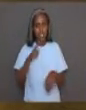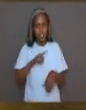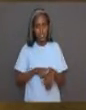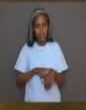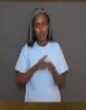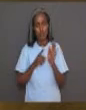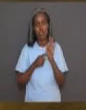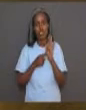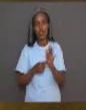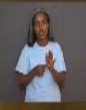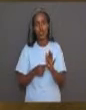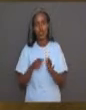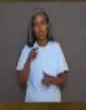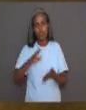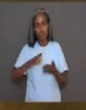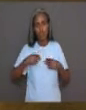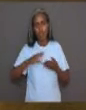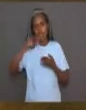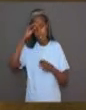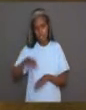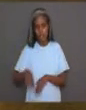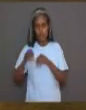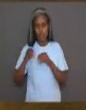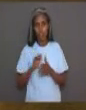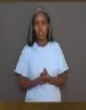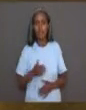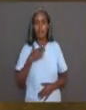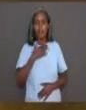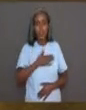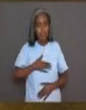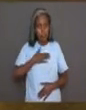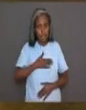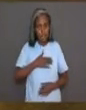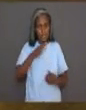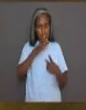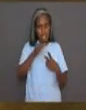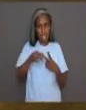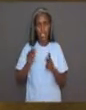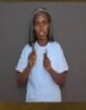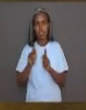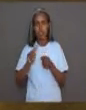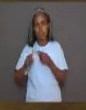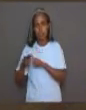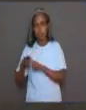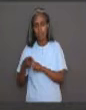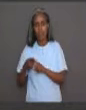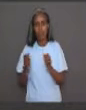to demonstrate what you have learned, students. Please select a partner to work